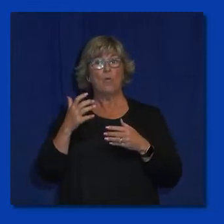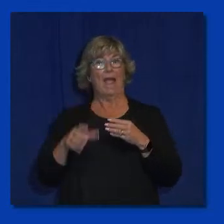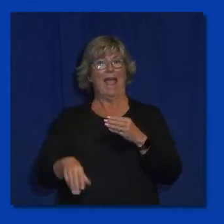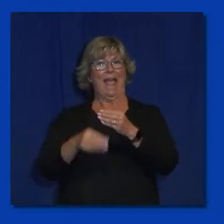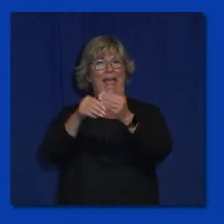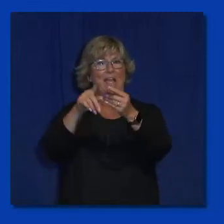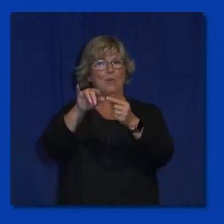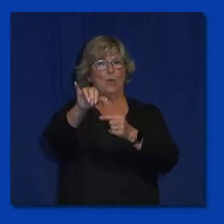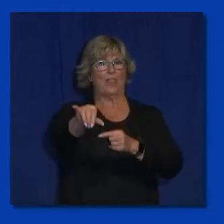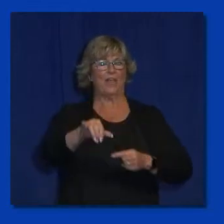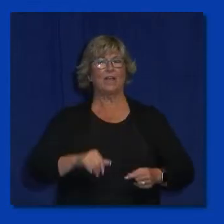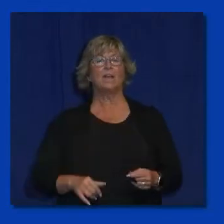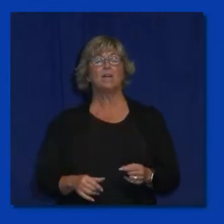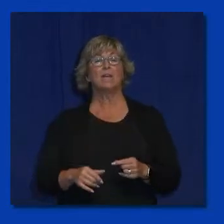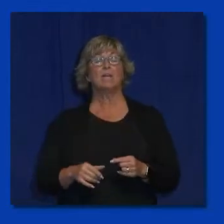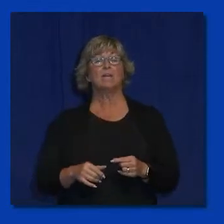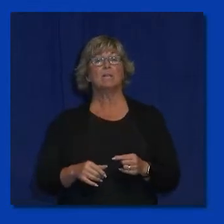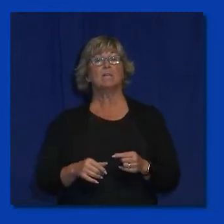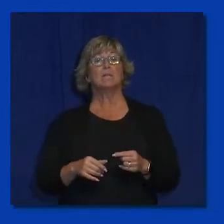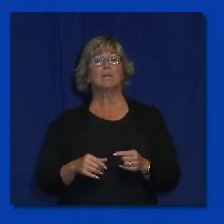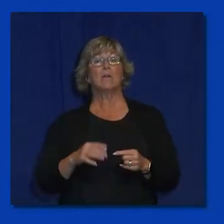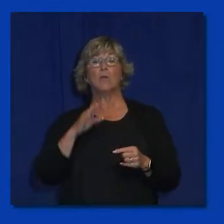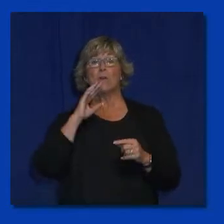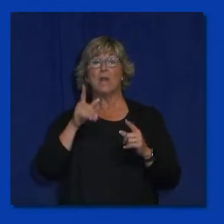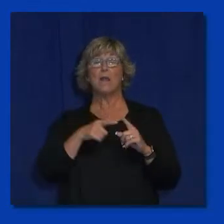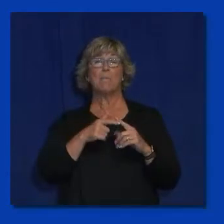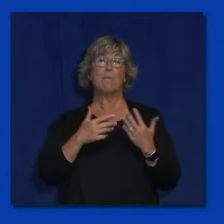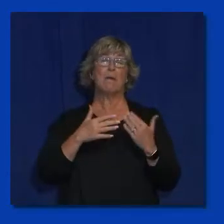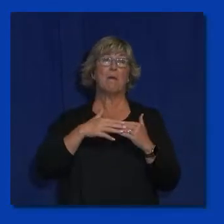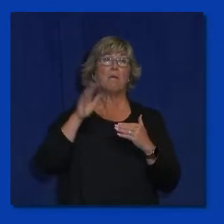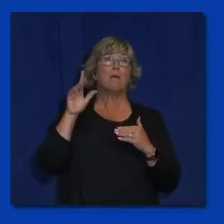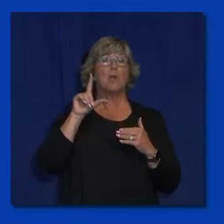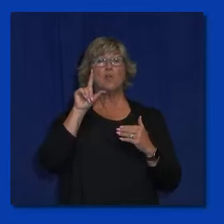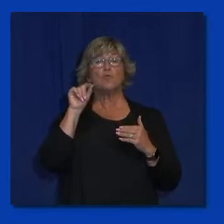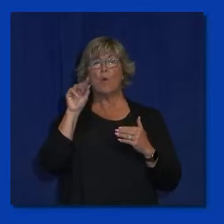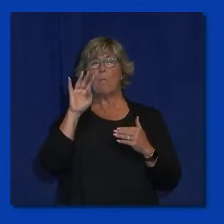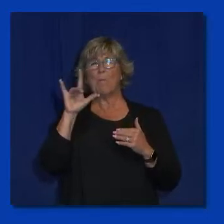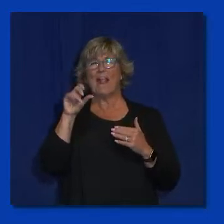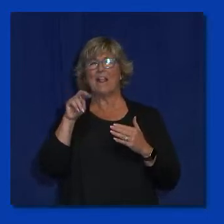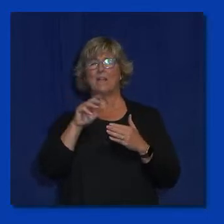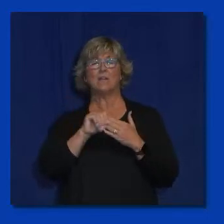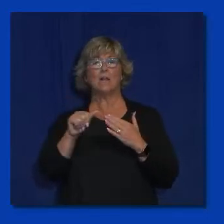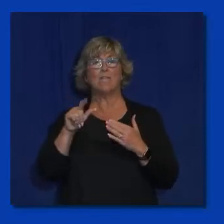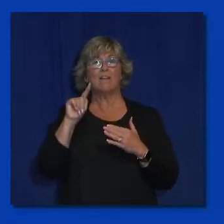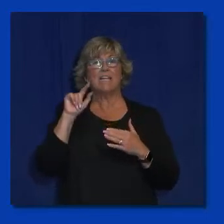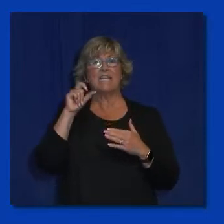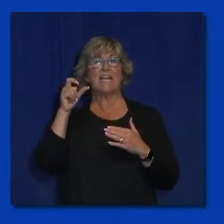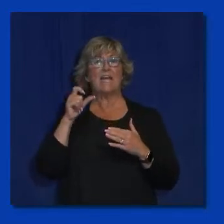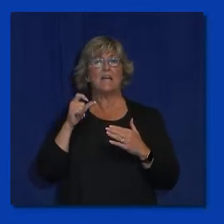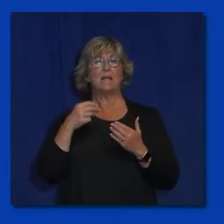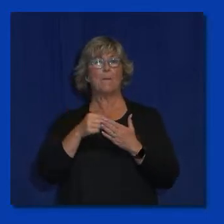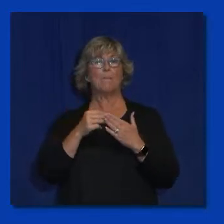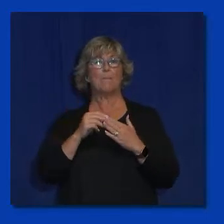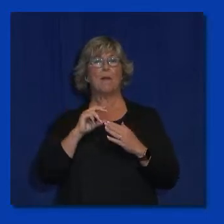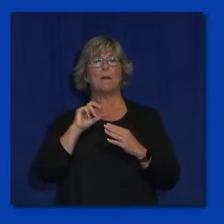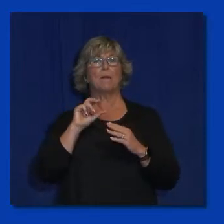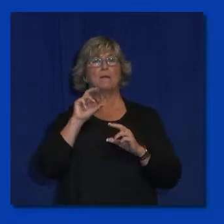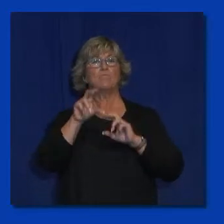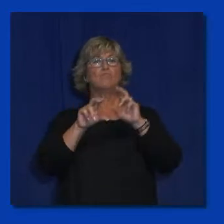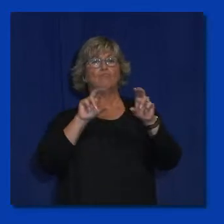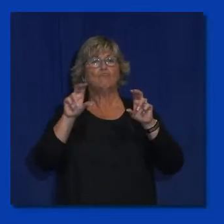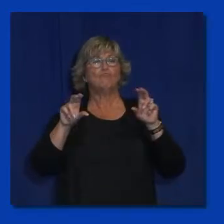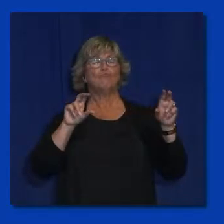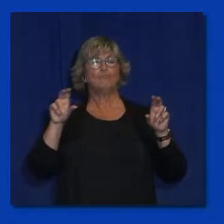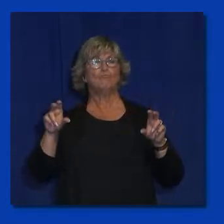that. And so I want to put that in perspective. We're talking about north of $20 billion of tax refunds back to back, if you look at the